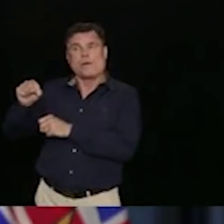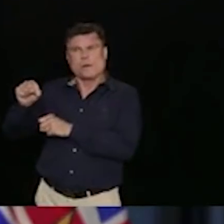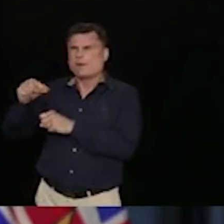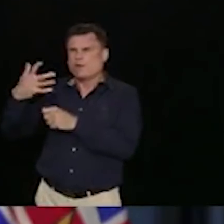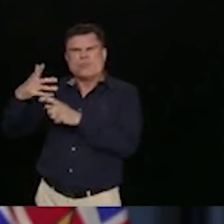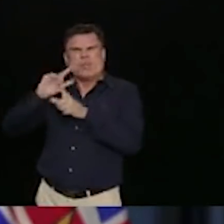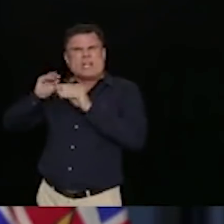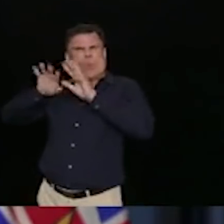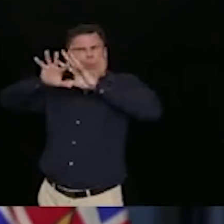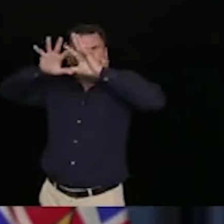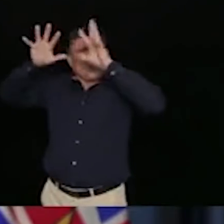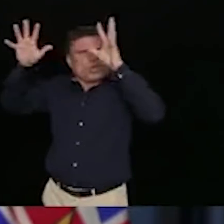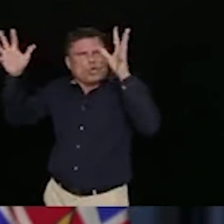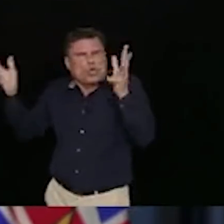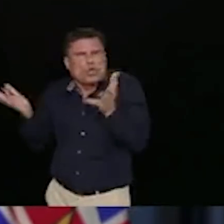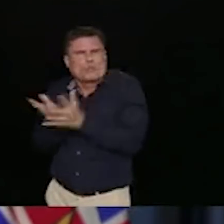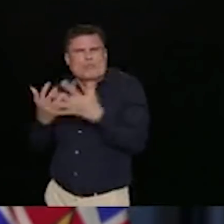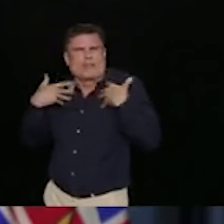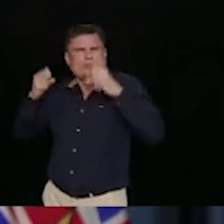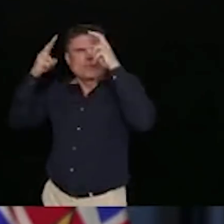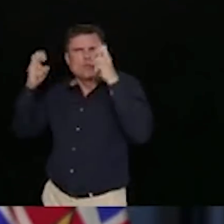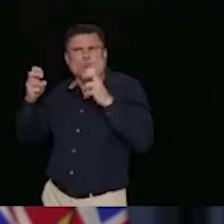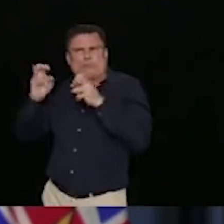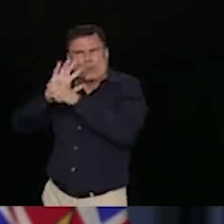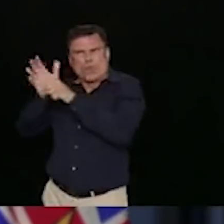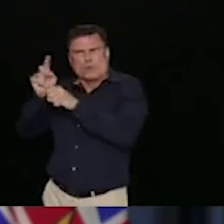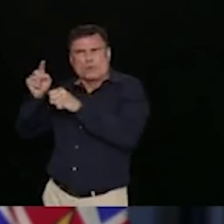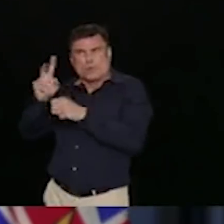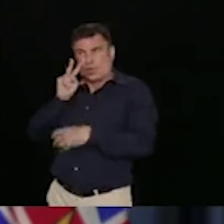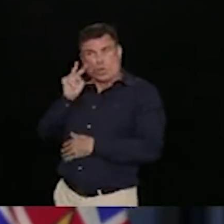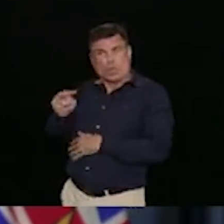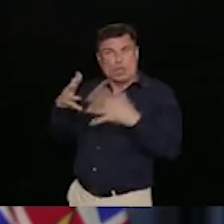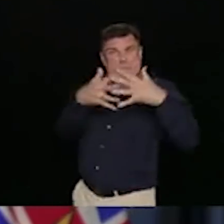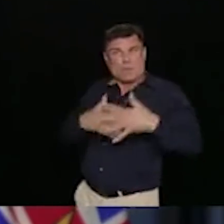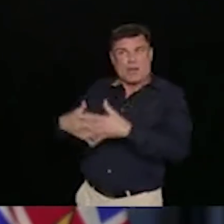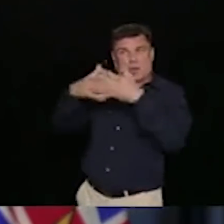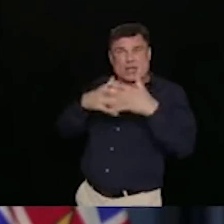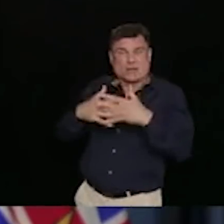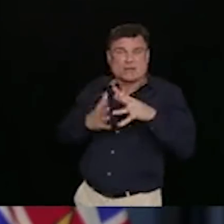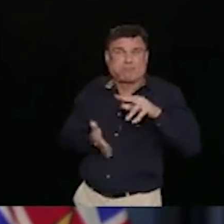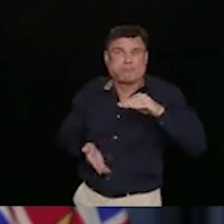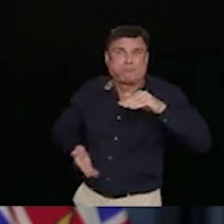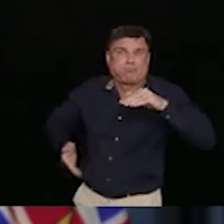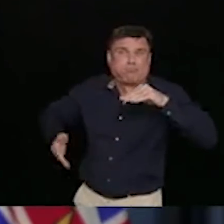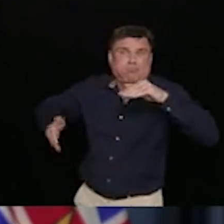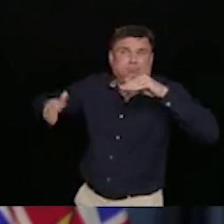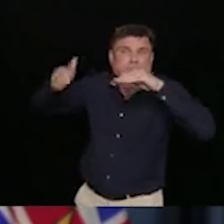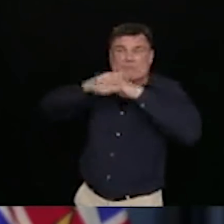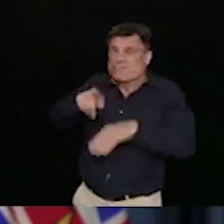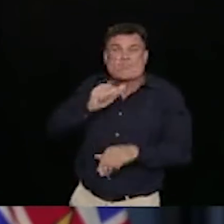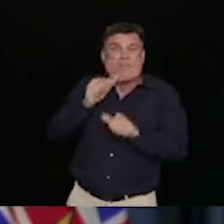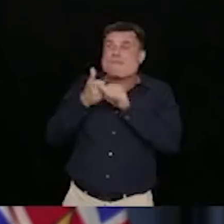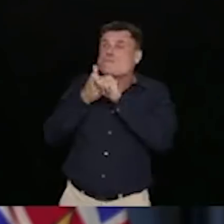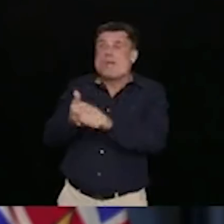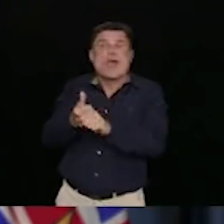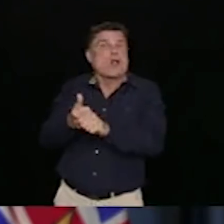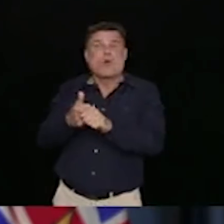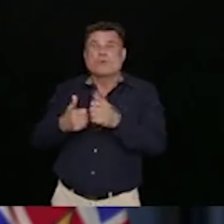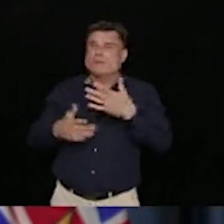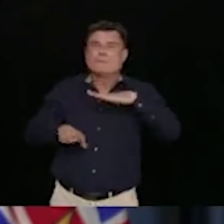a global crisis. We already see in the United States what happens if you don't follow basic